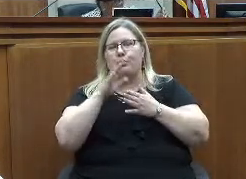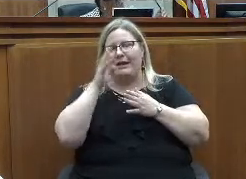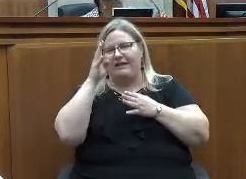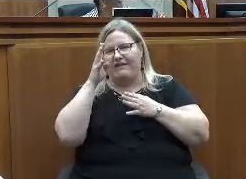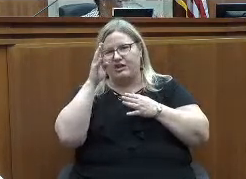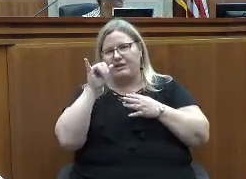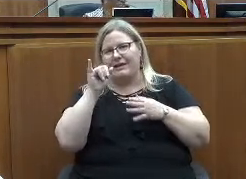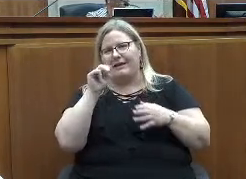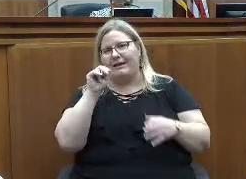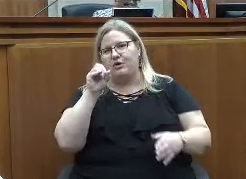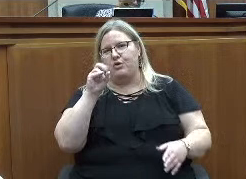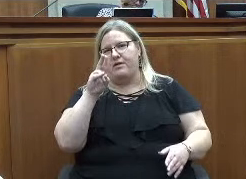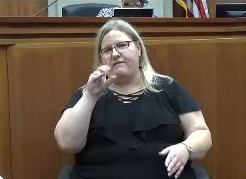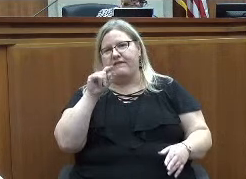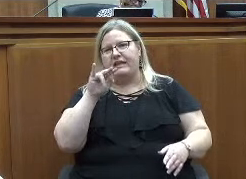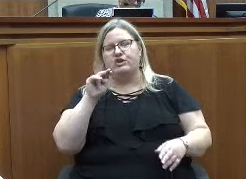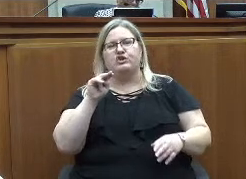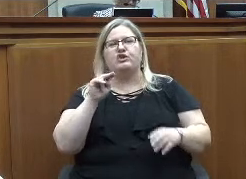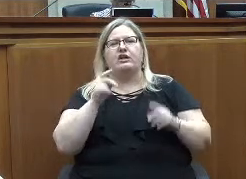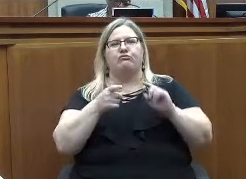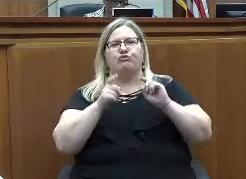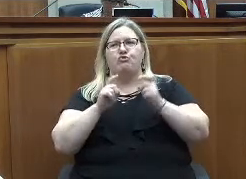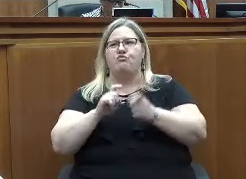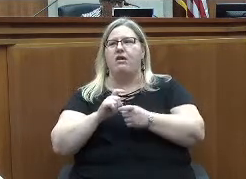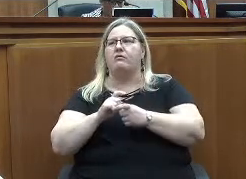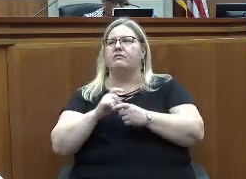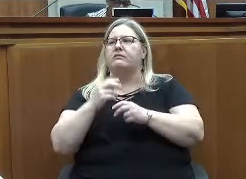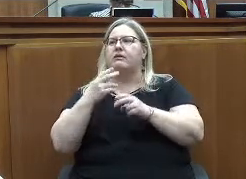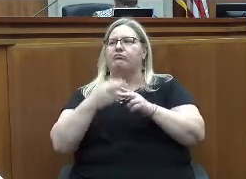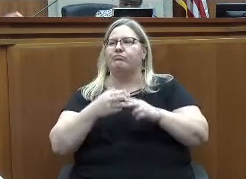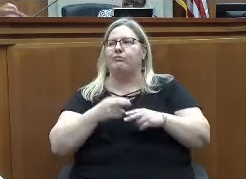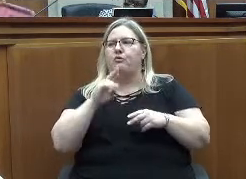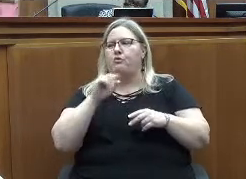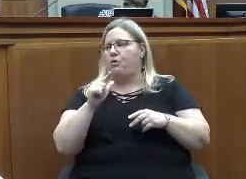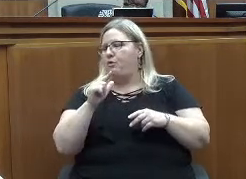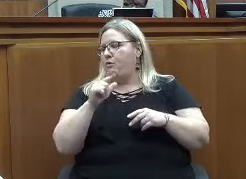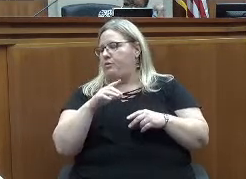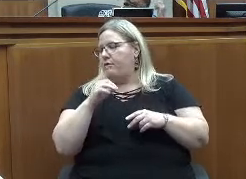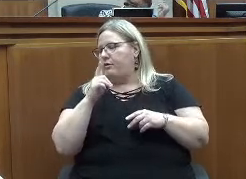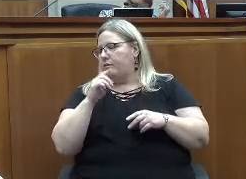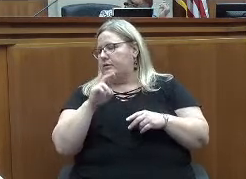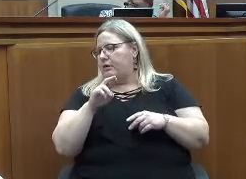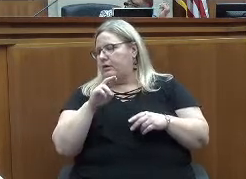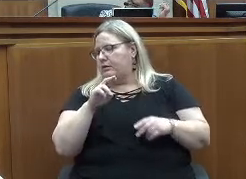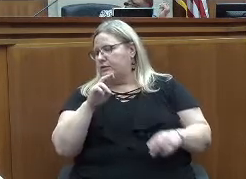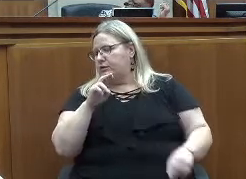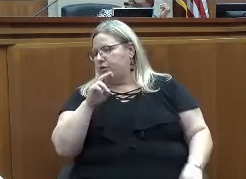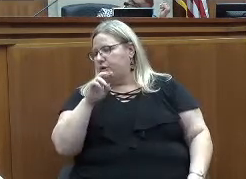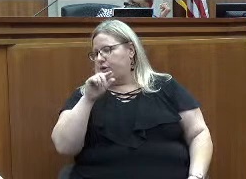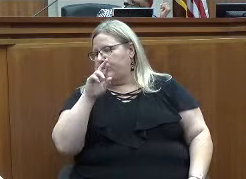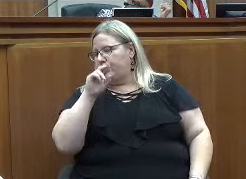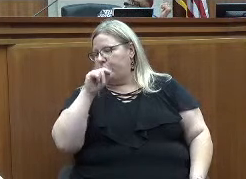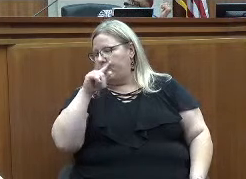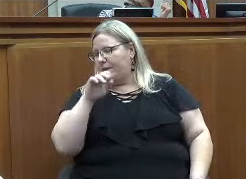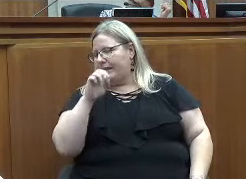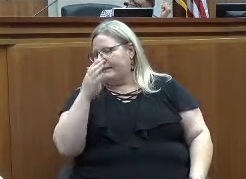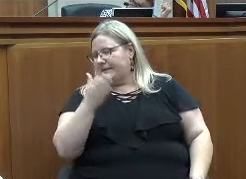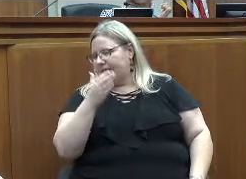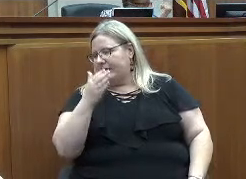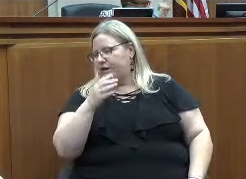meeting. Can I get a roll call, please? Dr. Volpe? Here. Dr. Volpe is present. Mr.